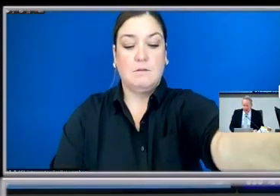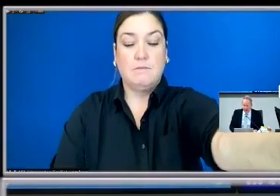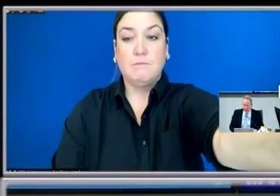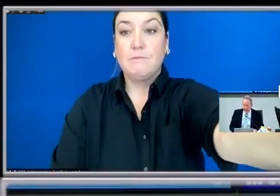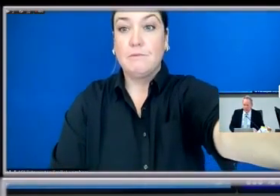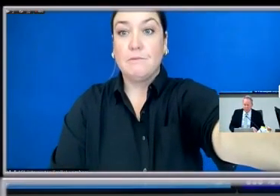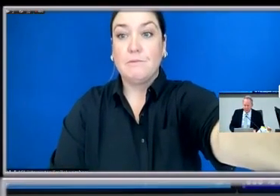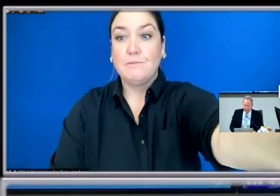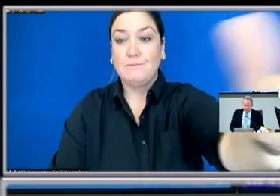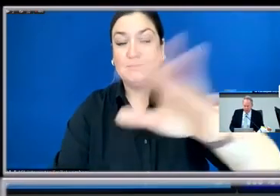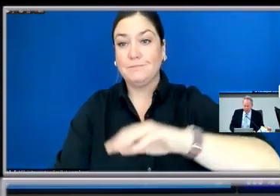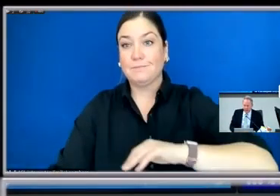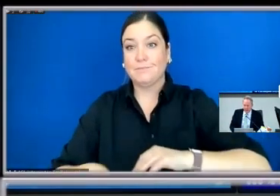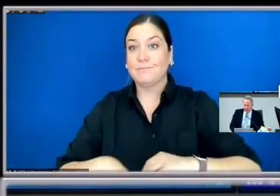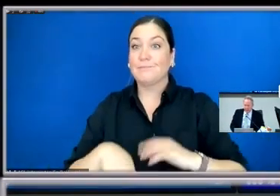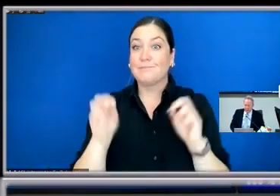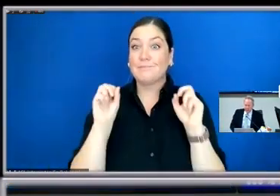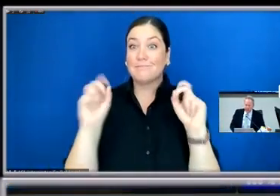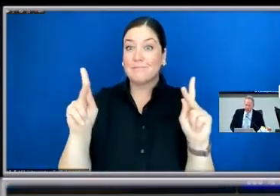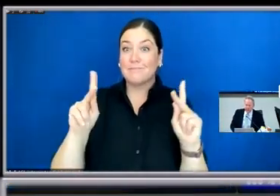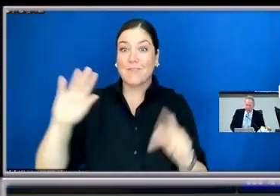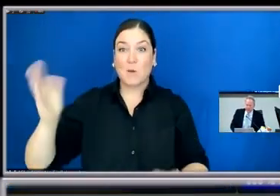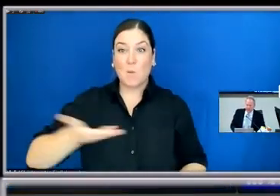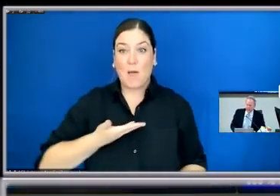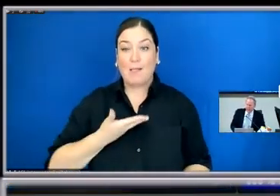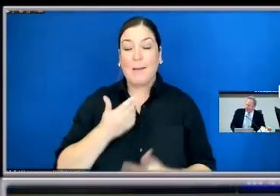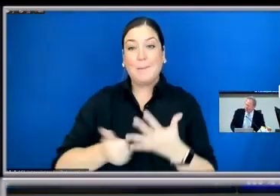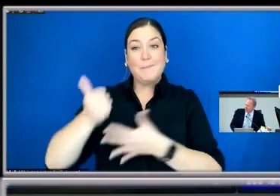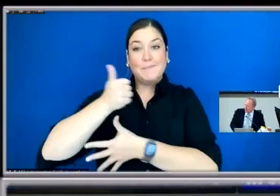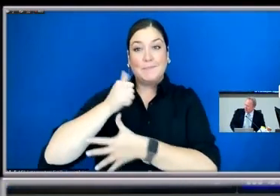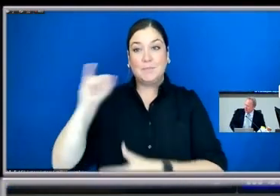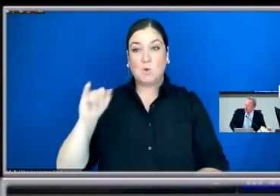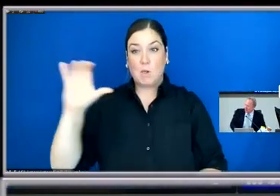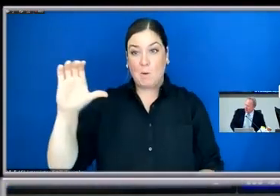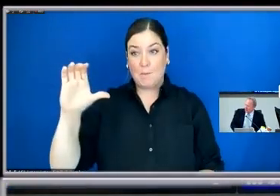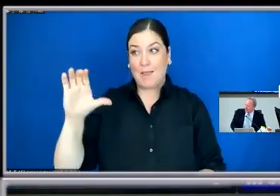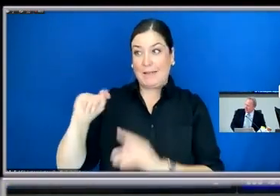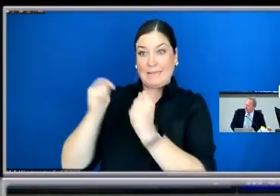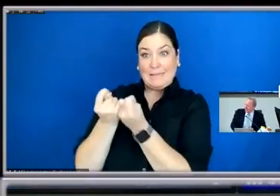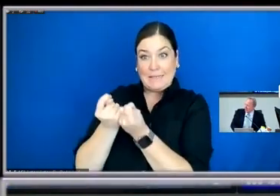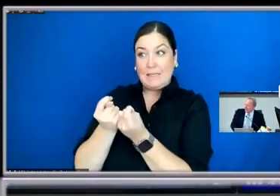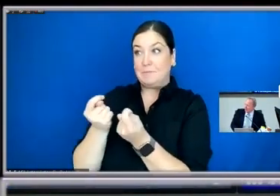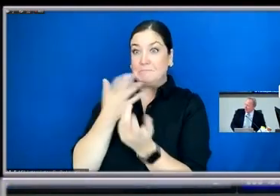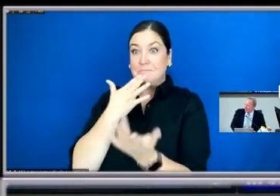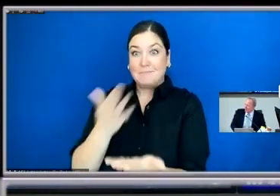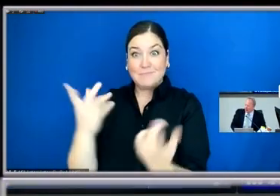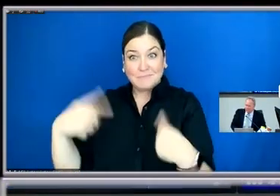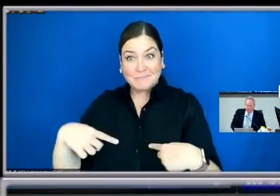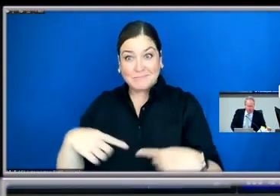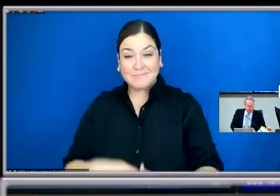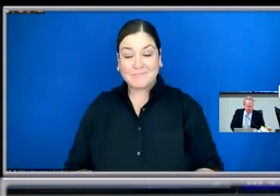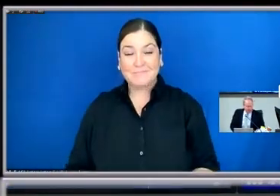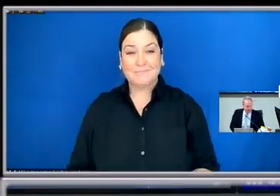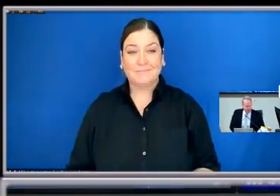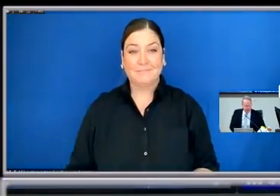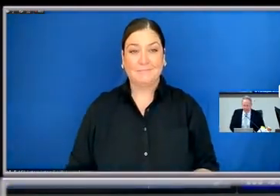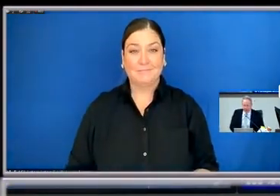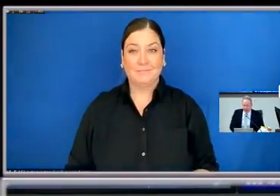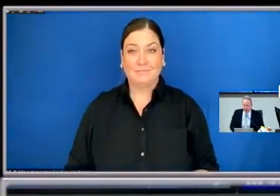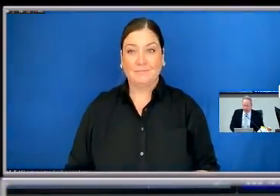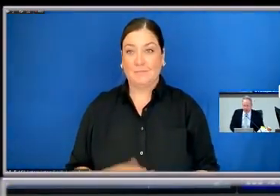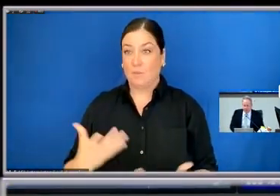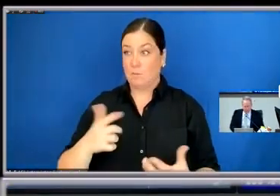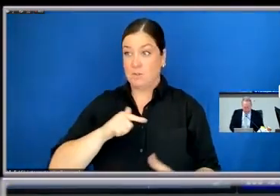All right, welcome, Superintendent Coleman and the team. Good to have you. Thank you. You want me to just turn it to